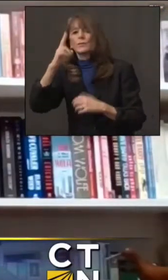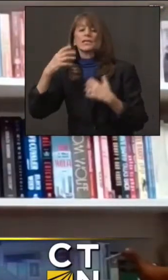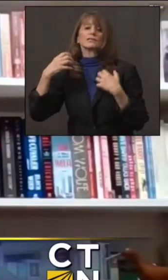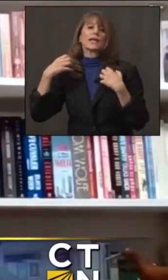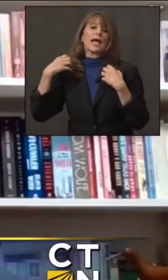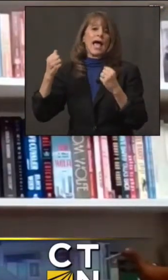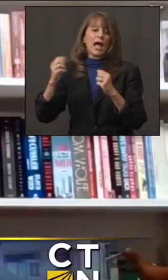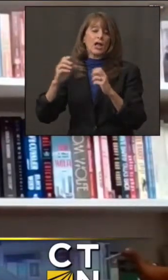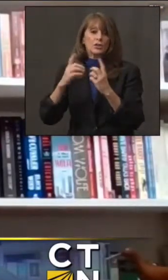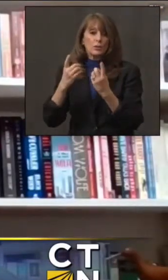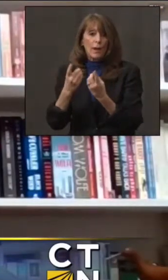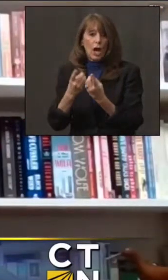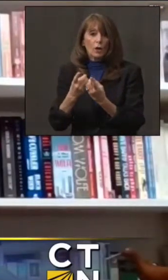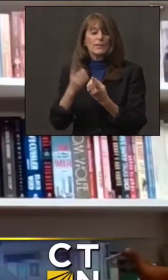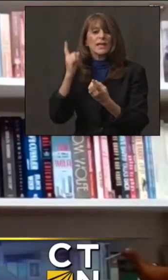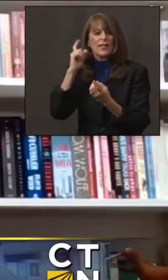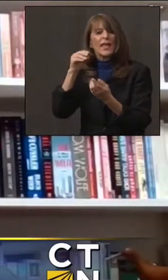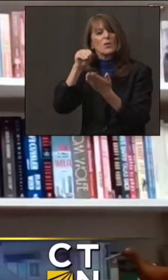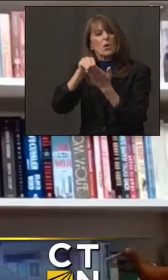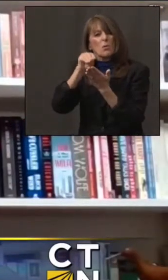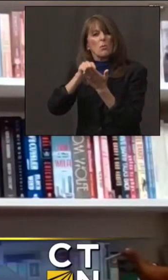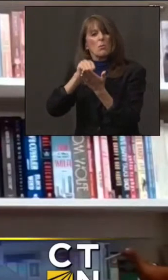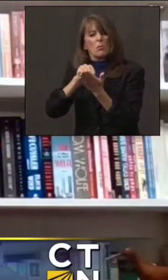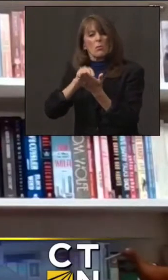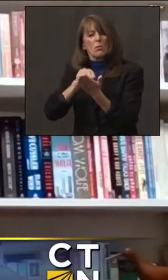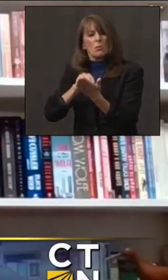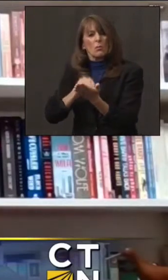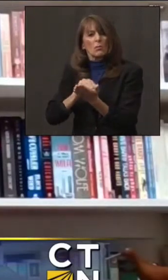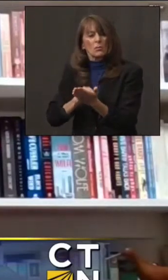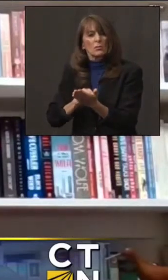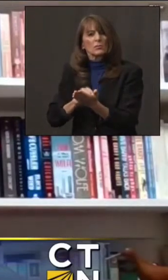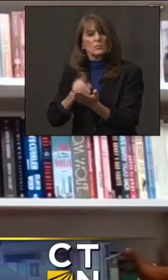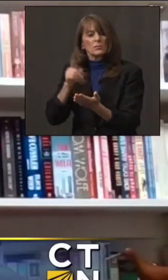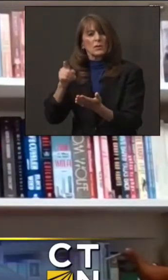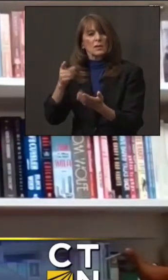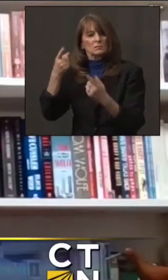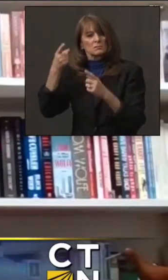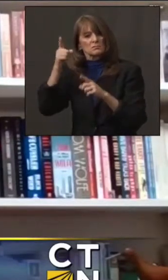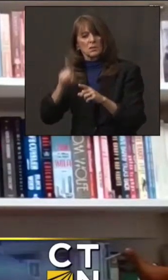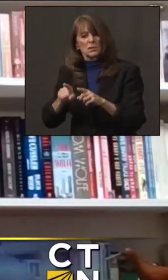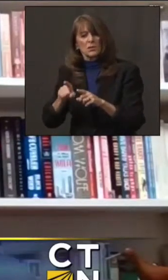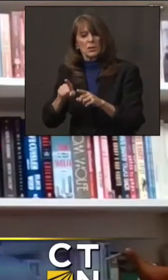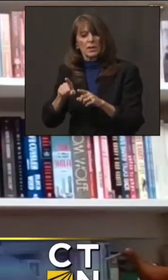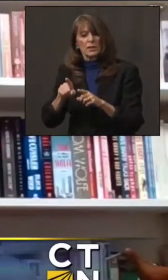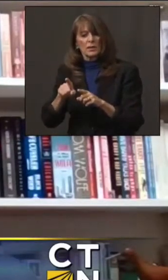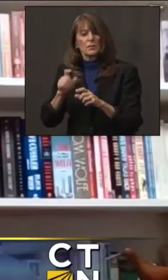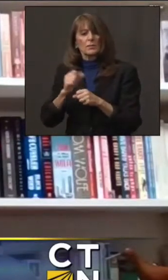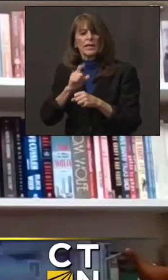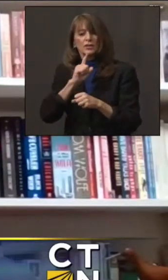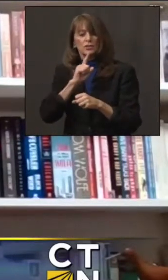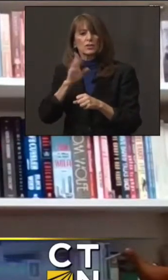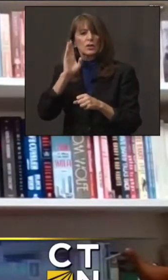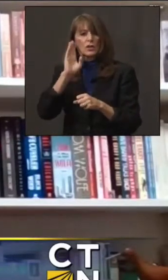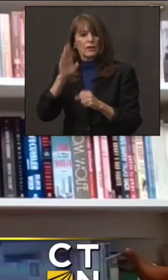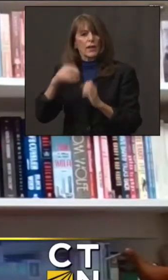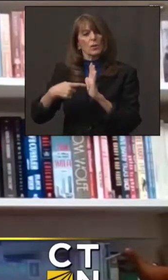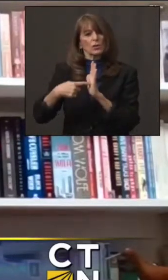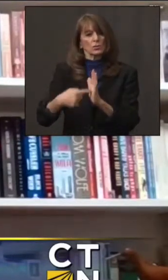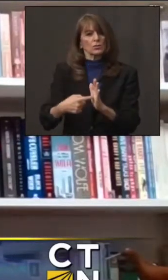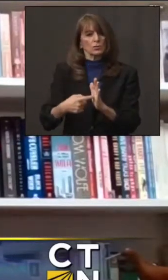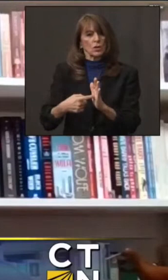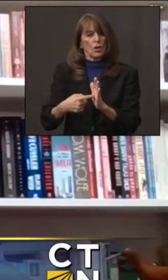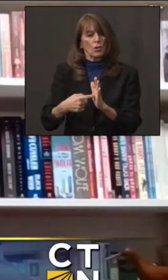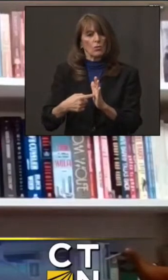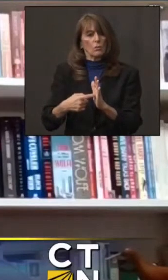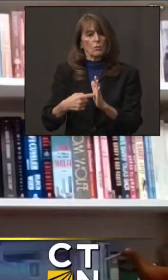other vaccinators who are working with us have signed an agreement with us that specifies they will enter in the doses into our electronic